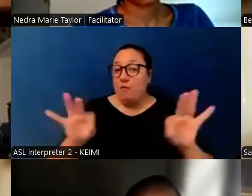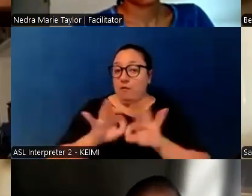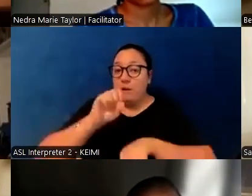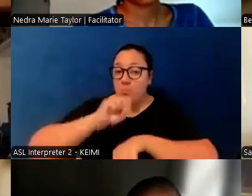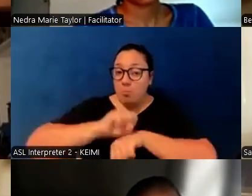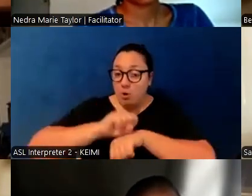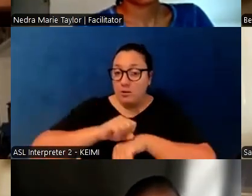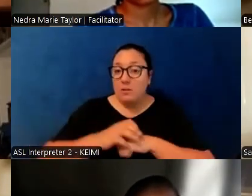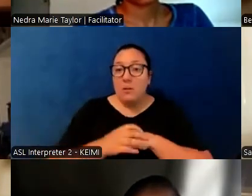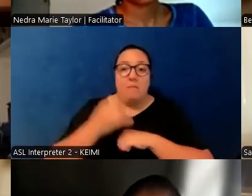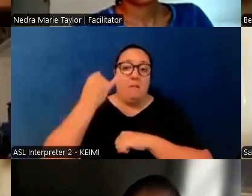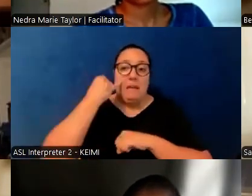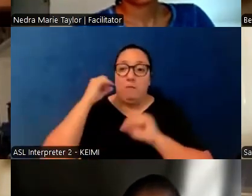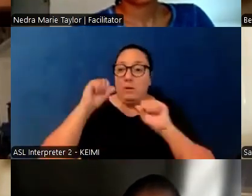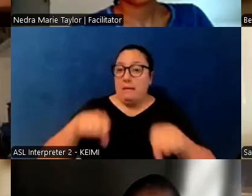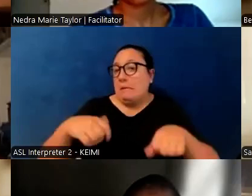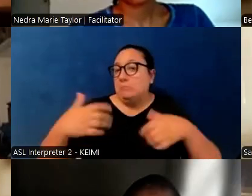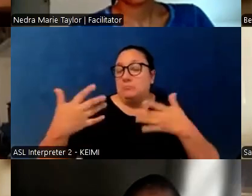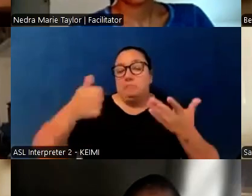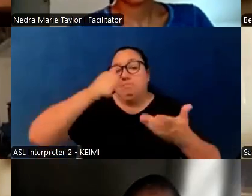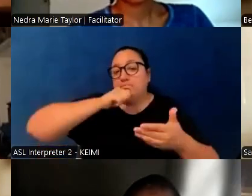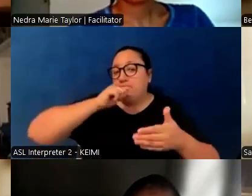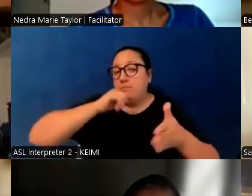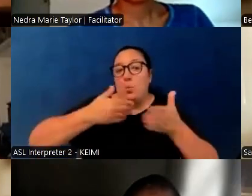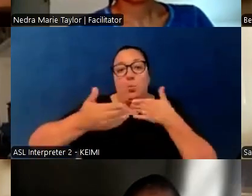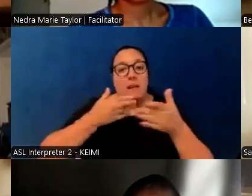and we are able to deal with whatever the application process might be,